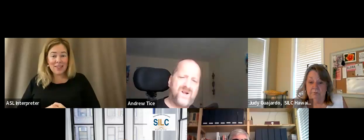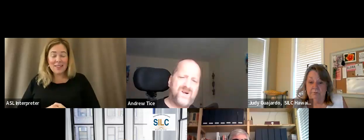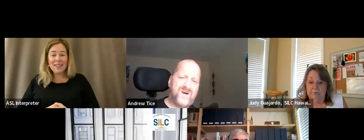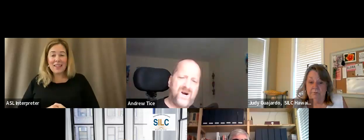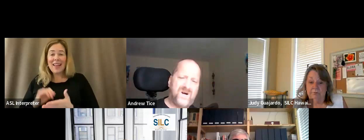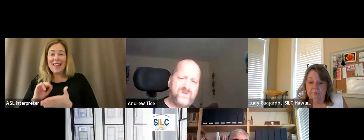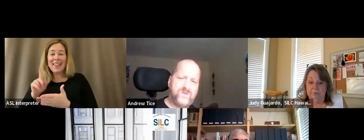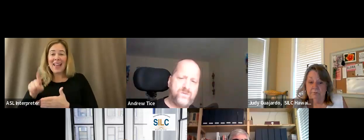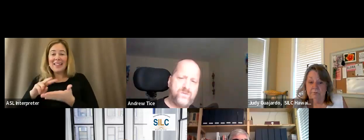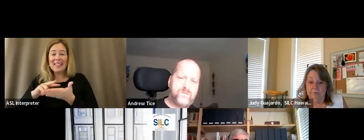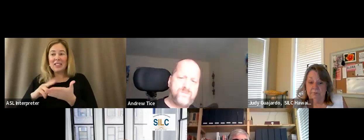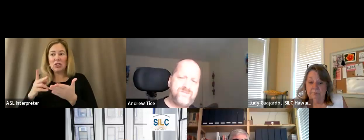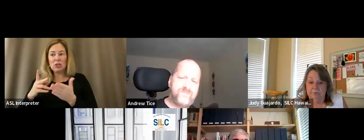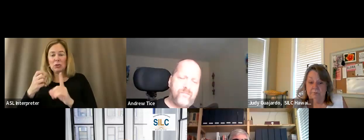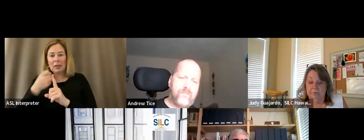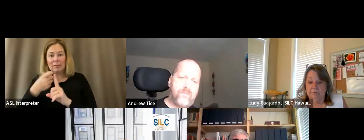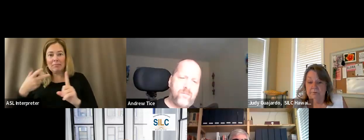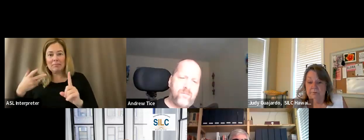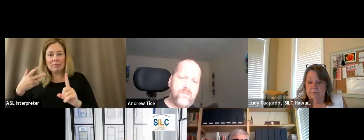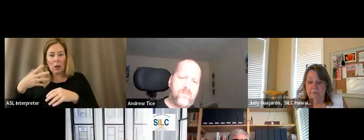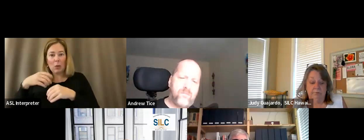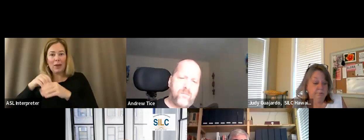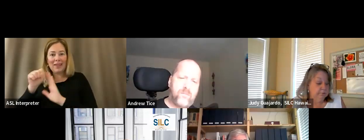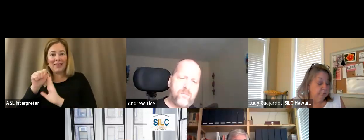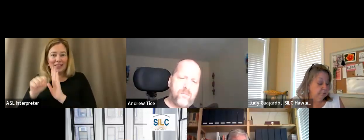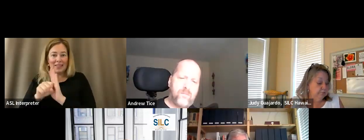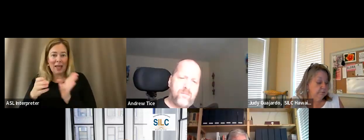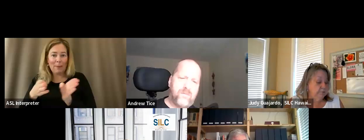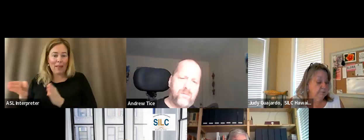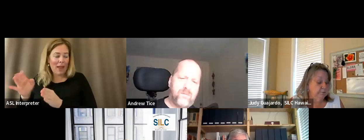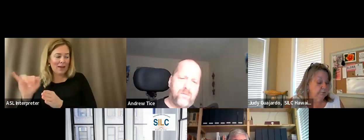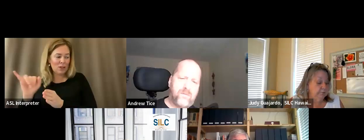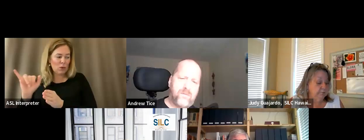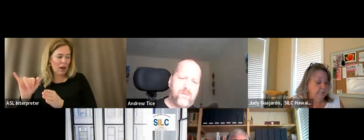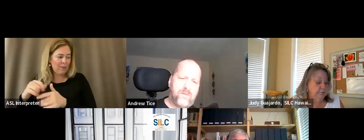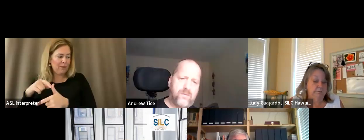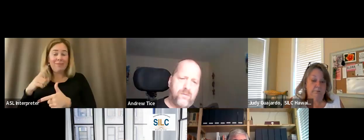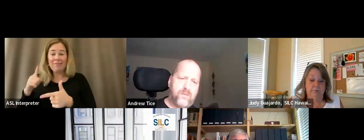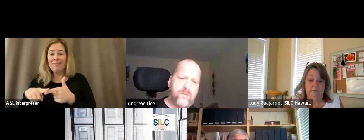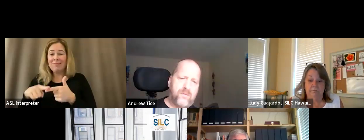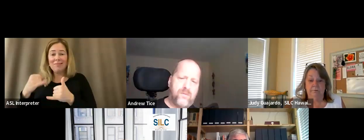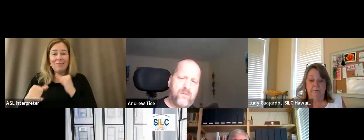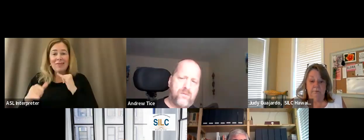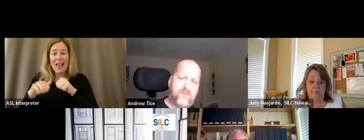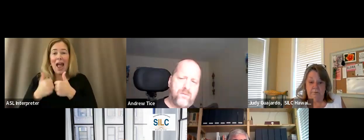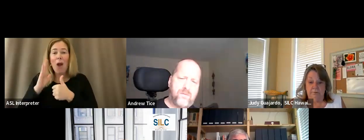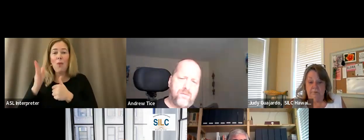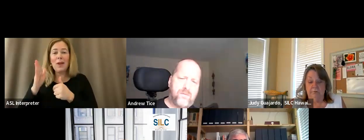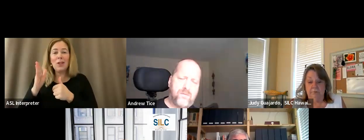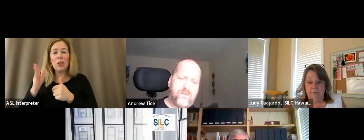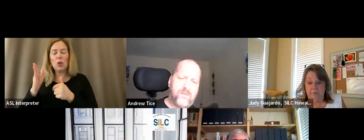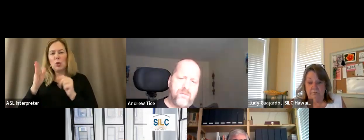your state plan as well. Finally, you will have how are you going to evaluate progress on